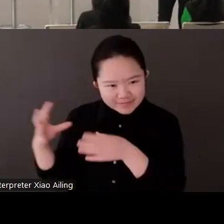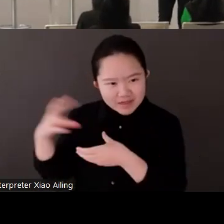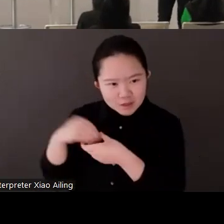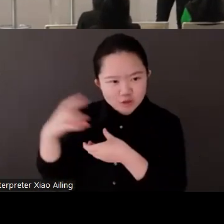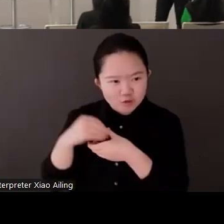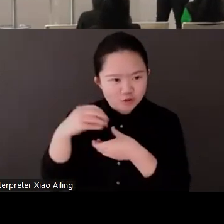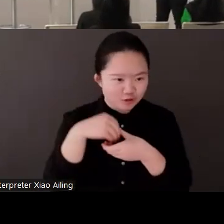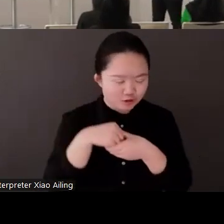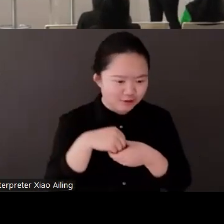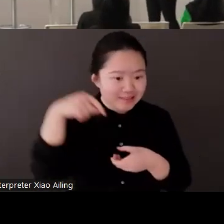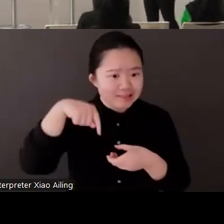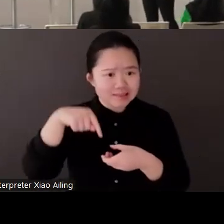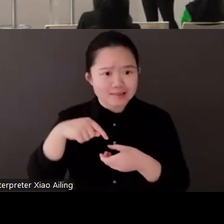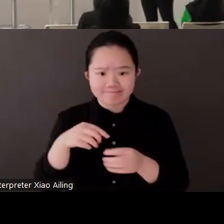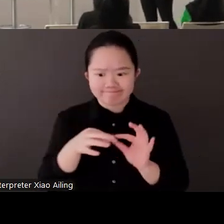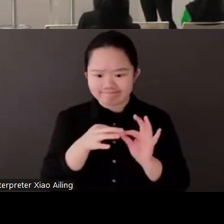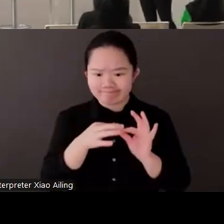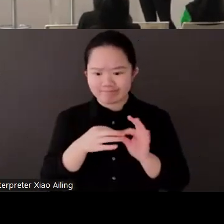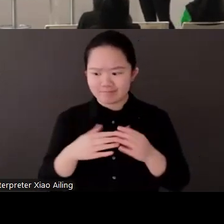every one of us, right? So.